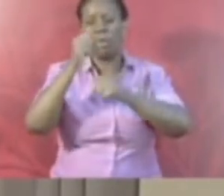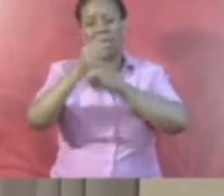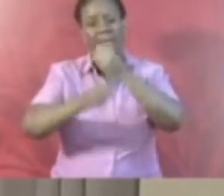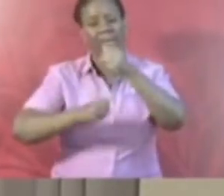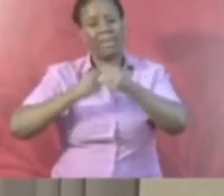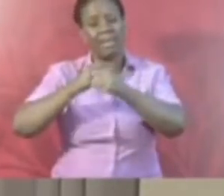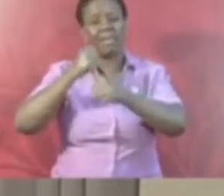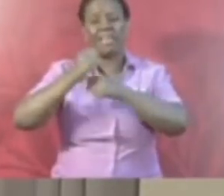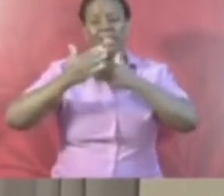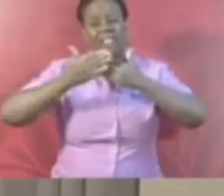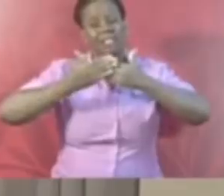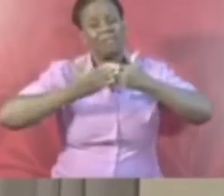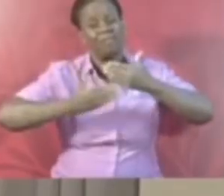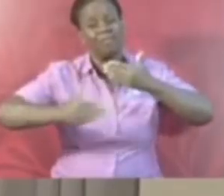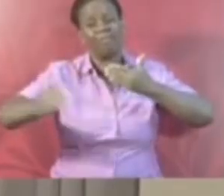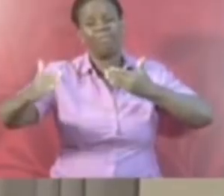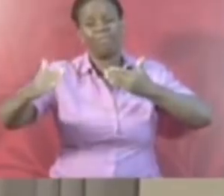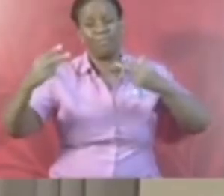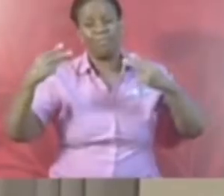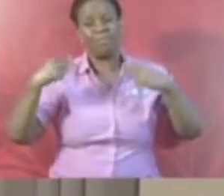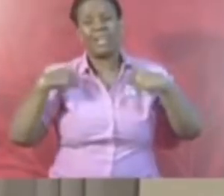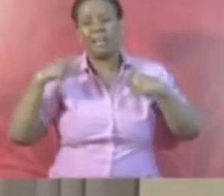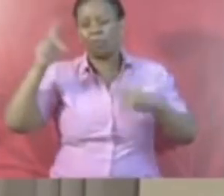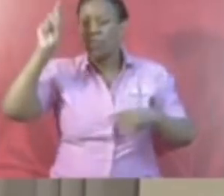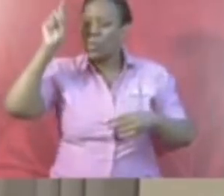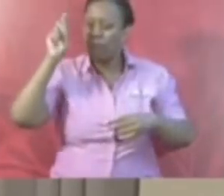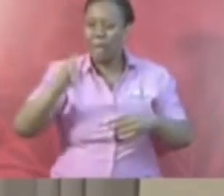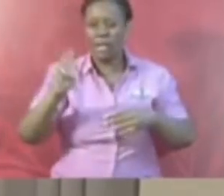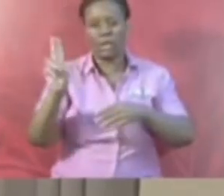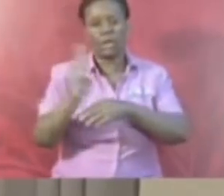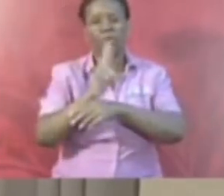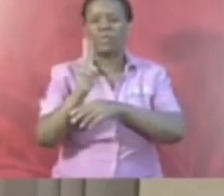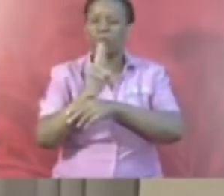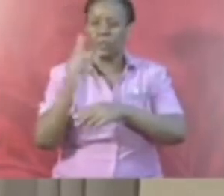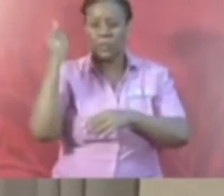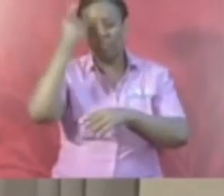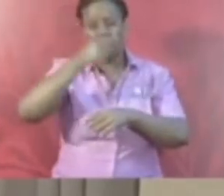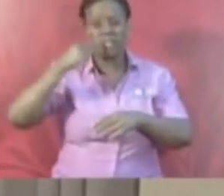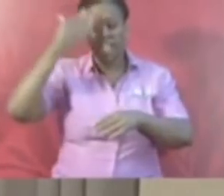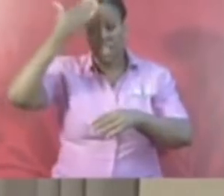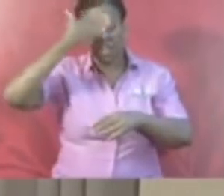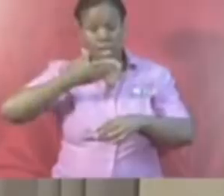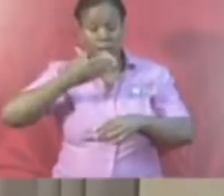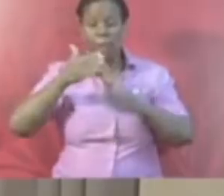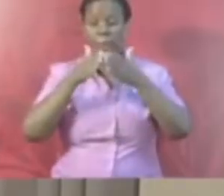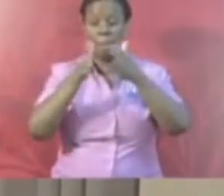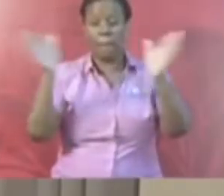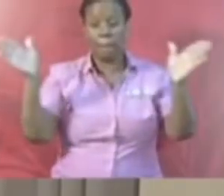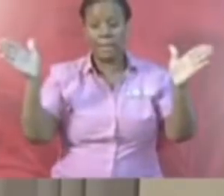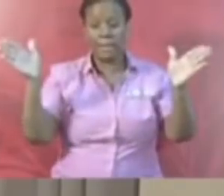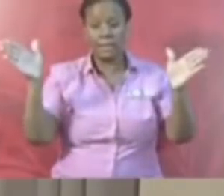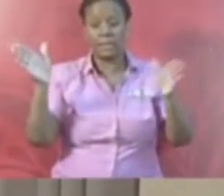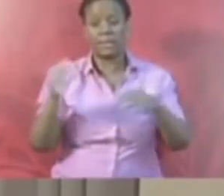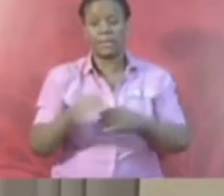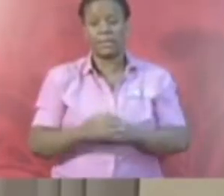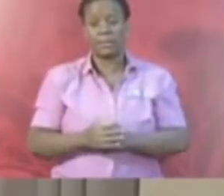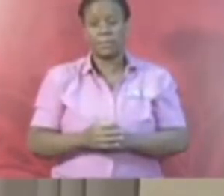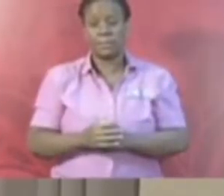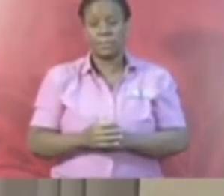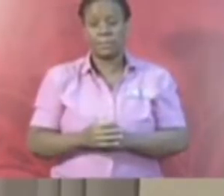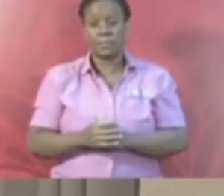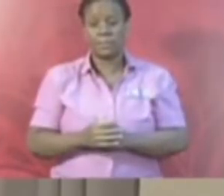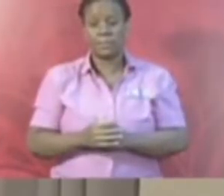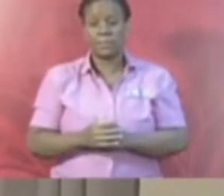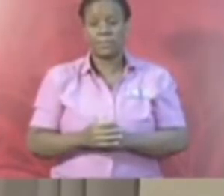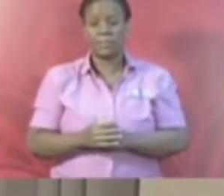is, wear a face covering in public, whether it's a mask, a shield, or any other covering. Stay